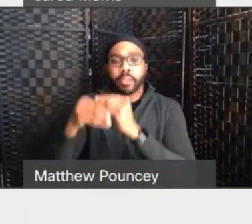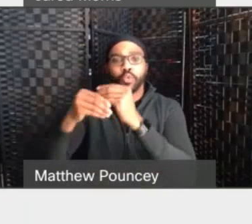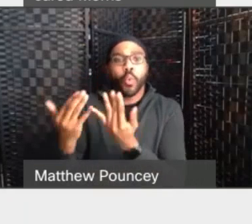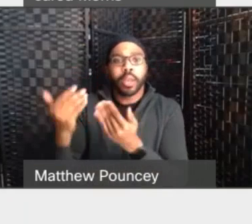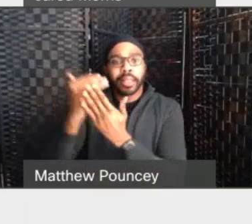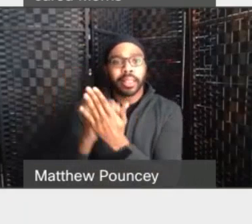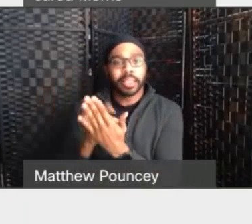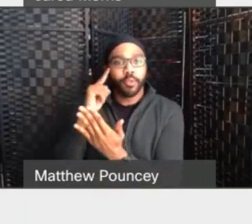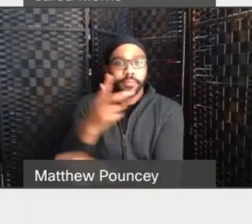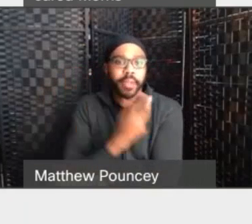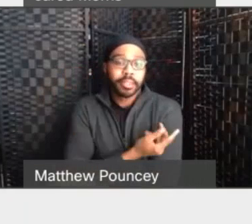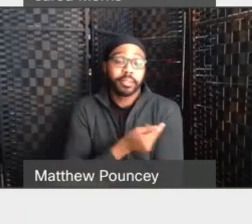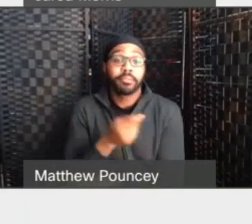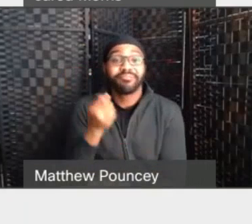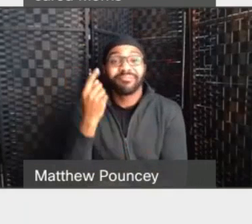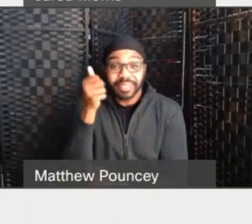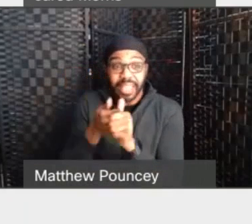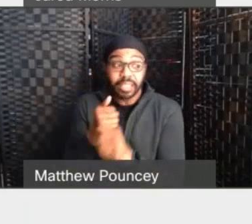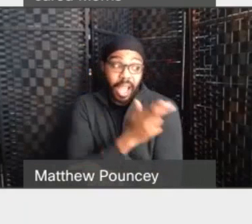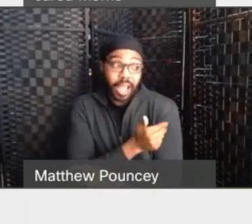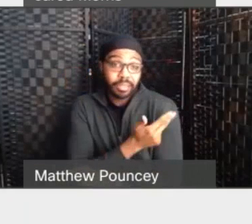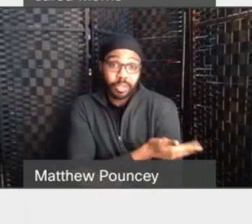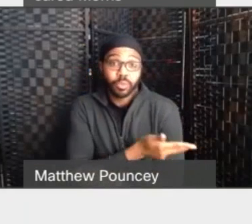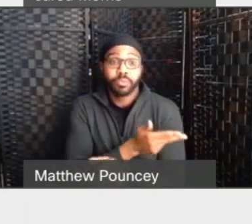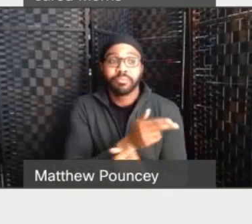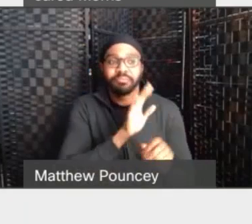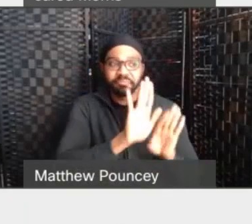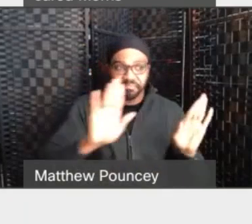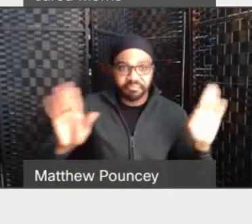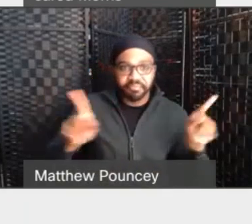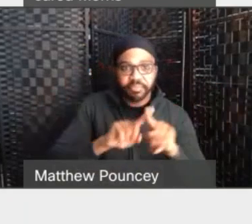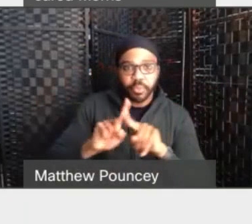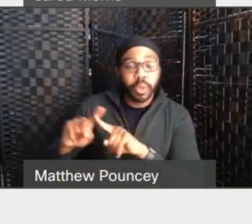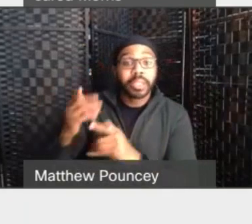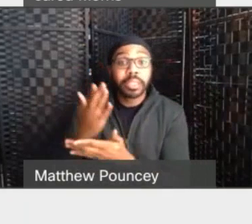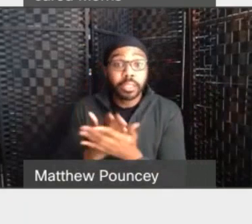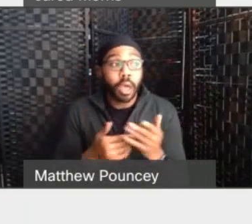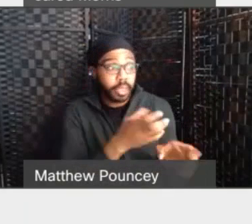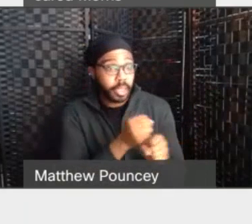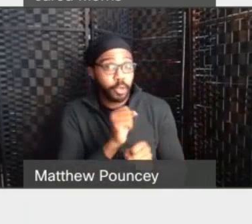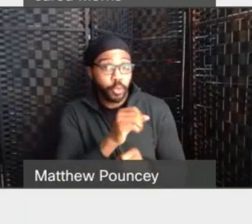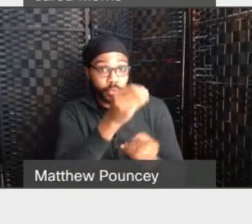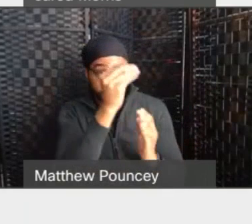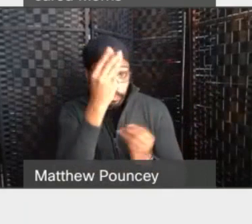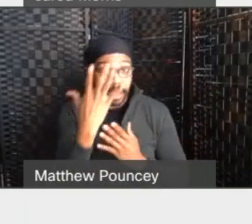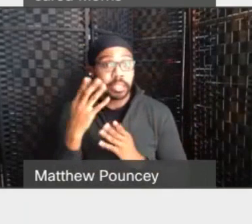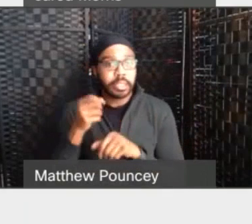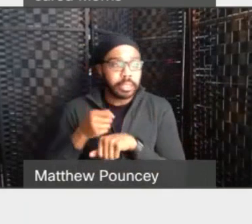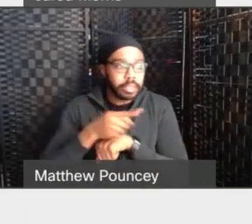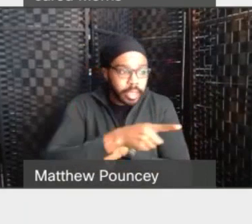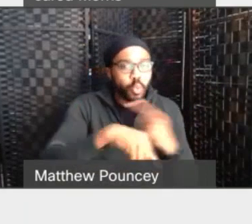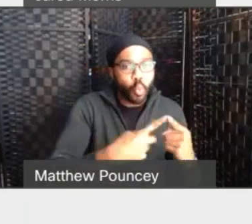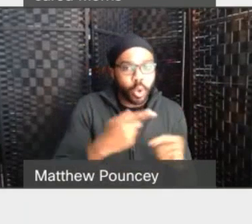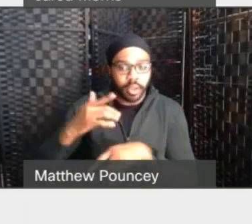also, each of them handles it differently. I know some of them take your information and will text as soon as they have vaccine